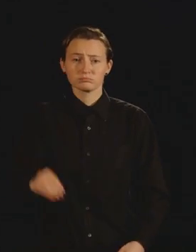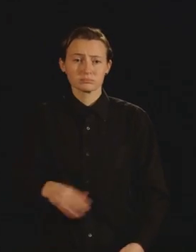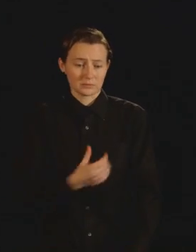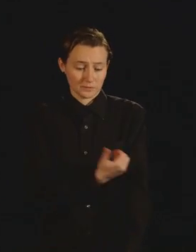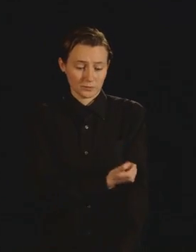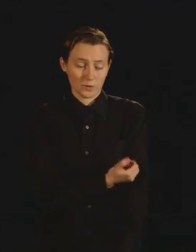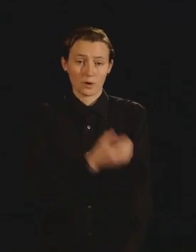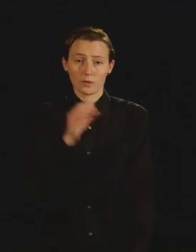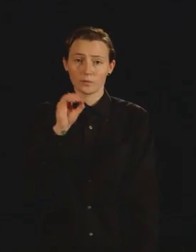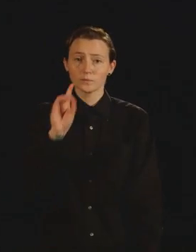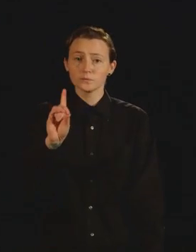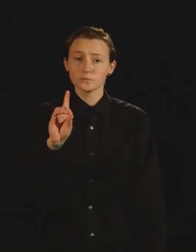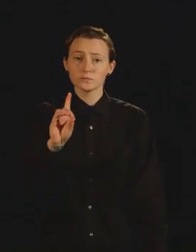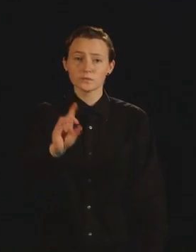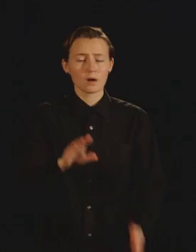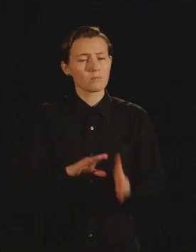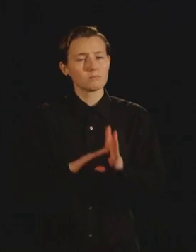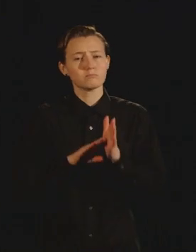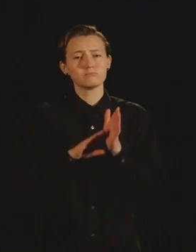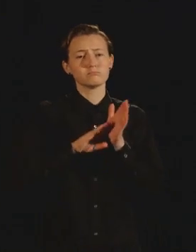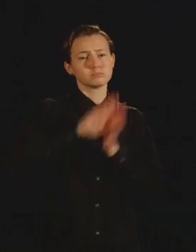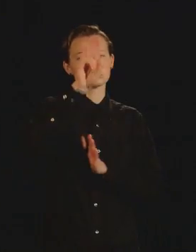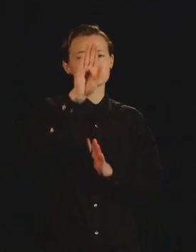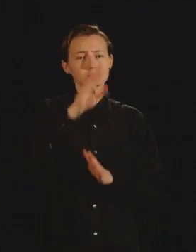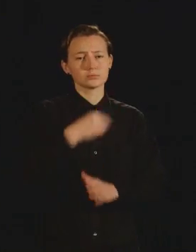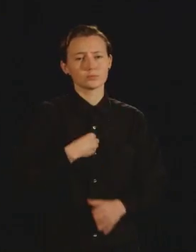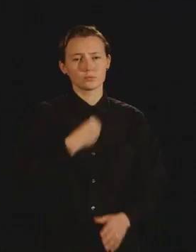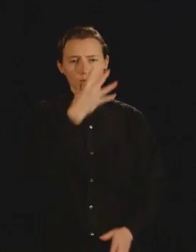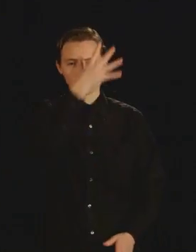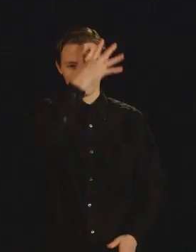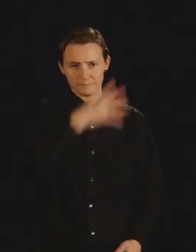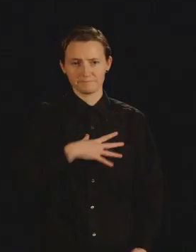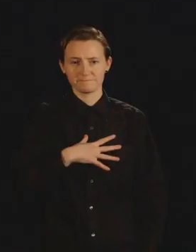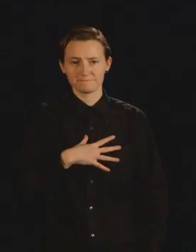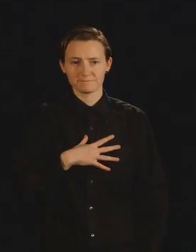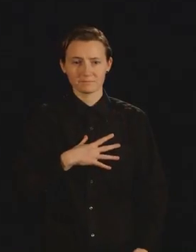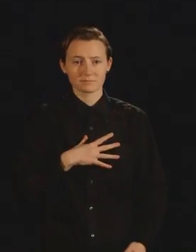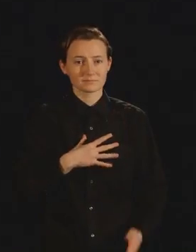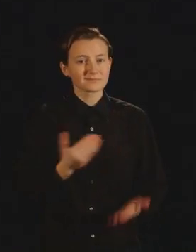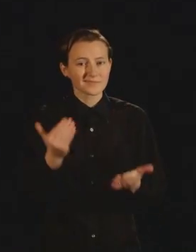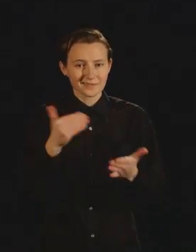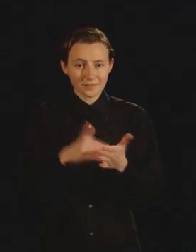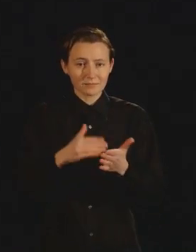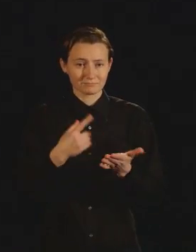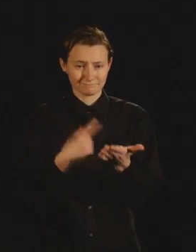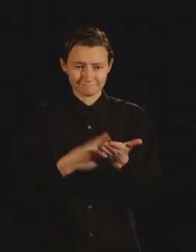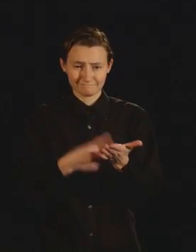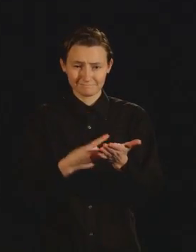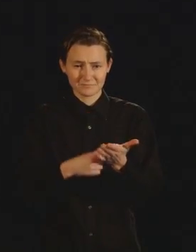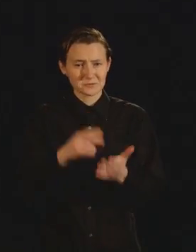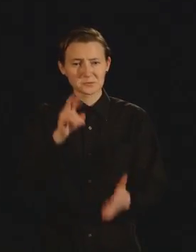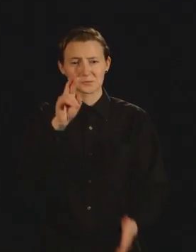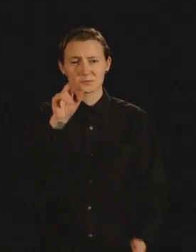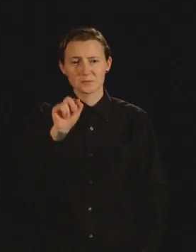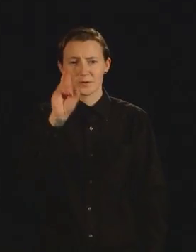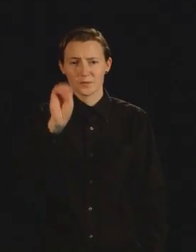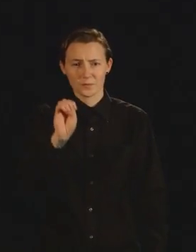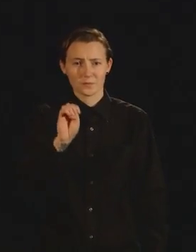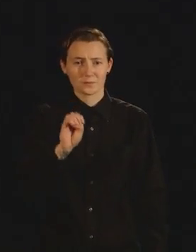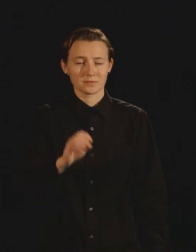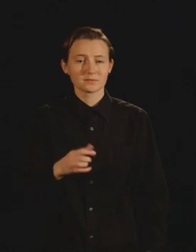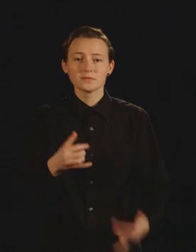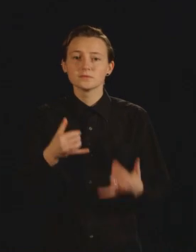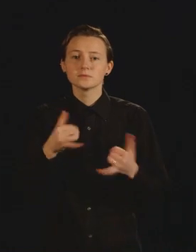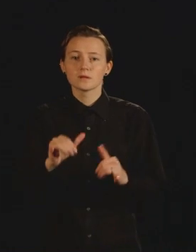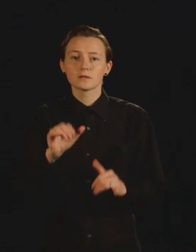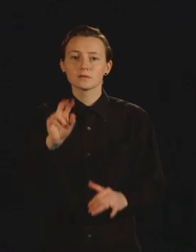Mortality rates from death-related overdose are skyrocketing for white men, something we don't seem to want to talk about.